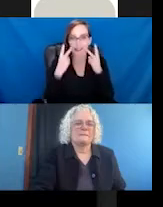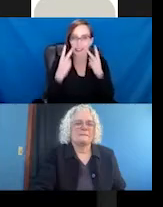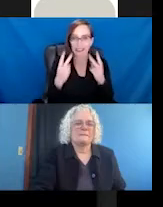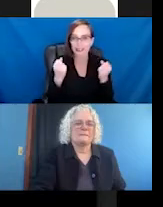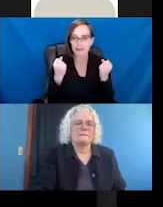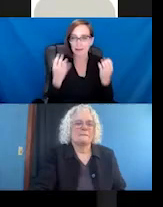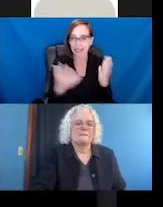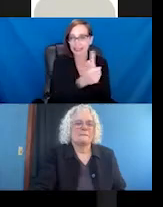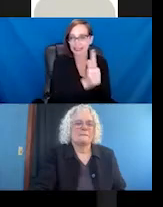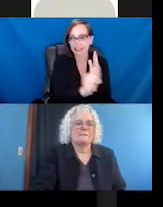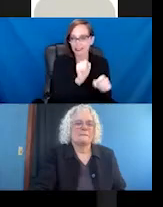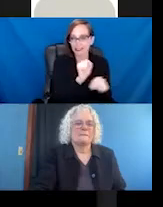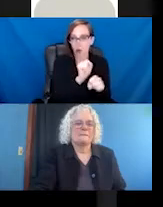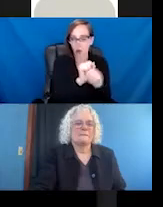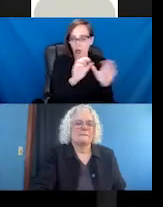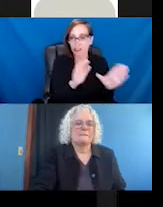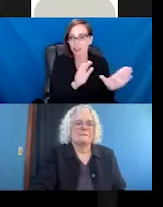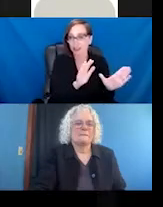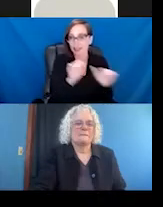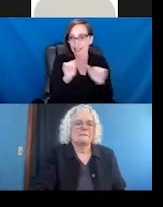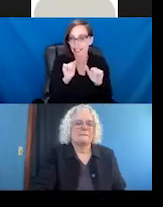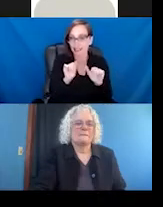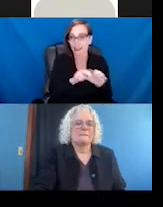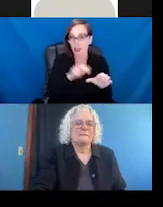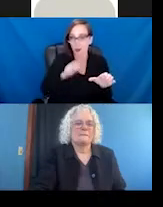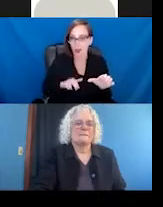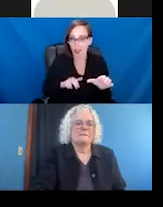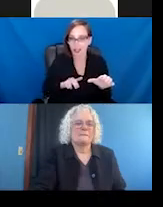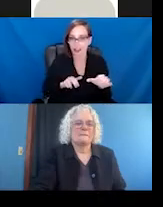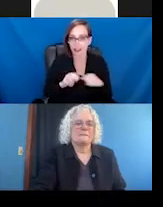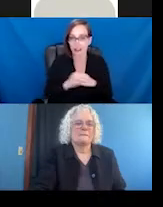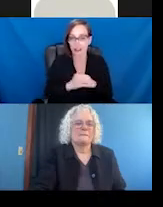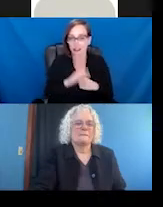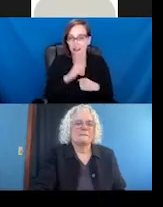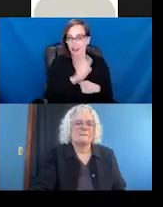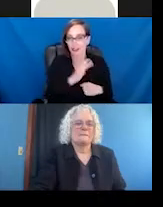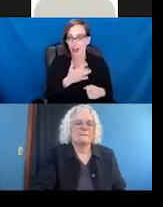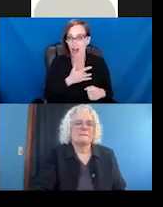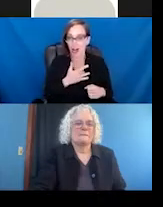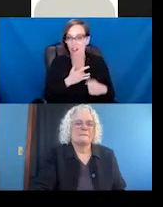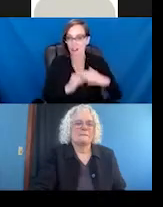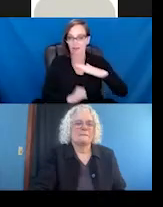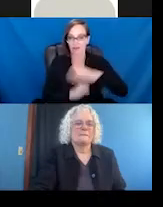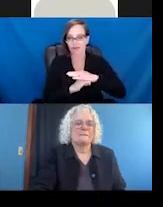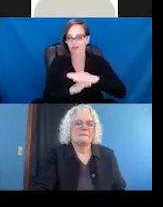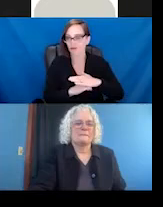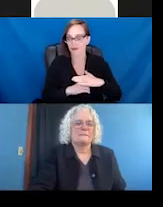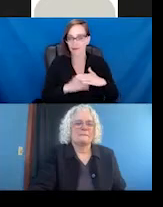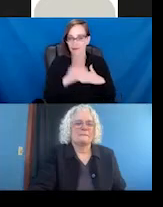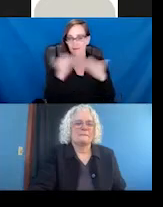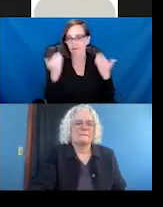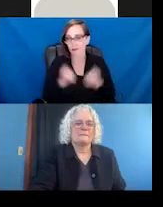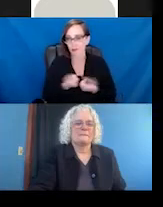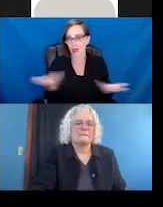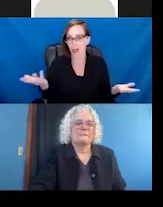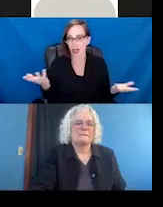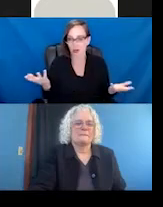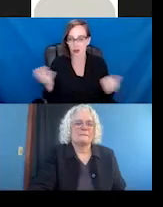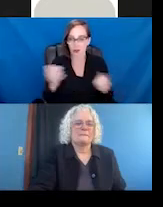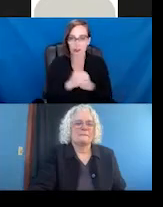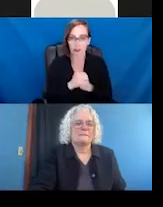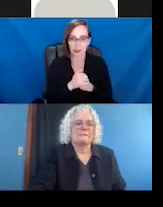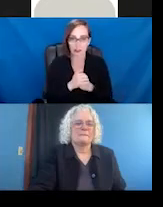ever known leave my department in the last year and a half. Their caring hearts haven't reached their limits. It's enervating, dangerous, and